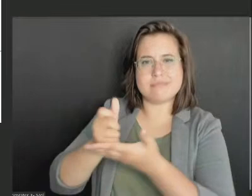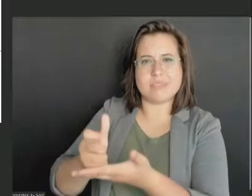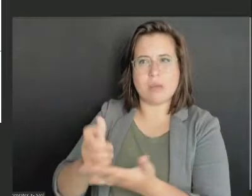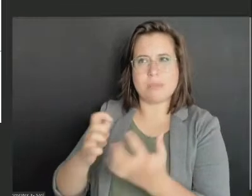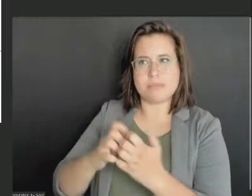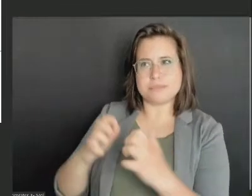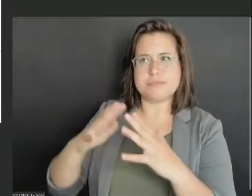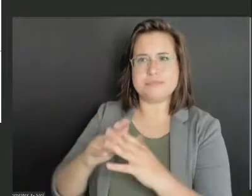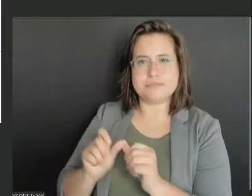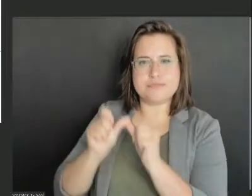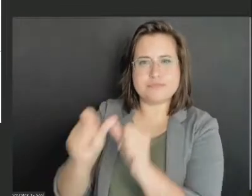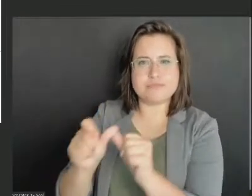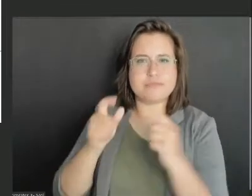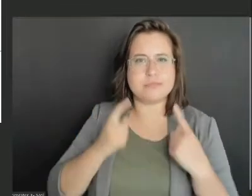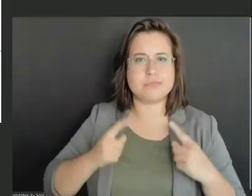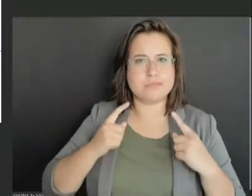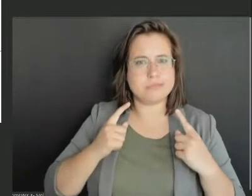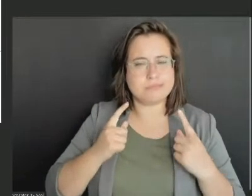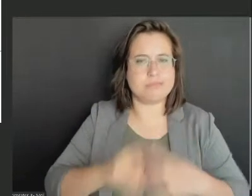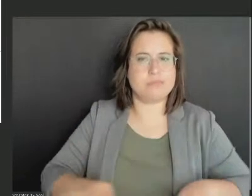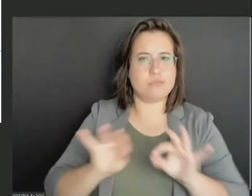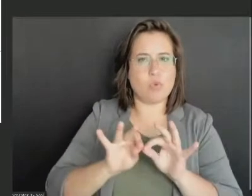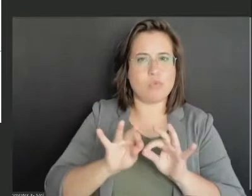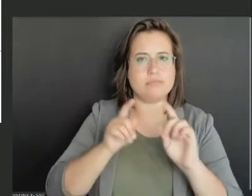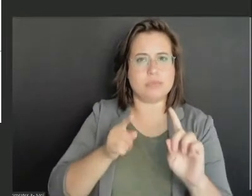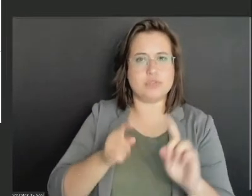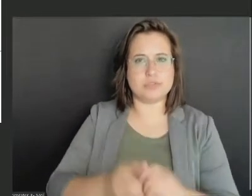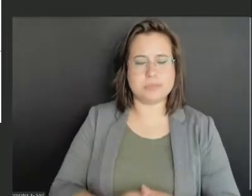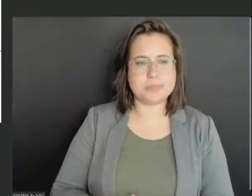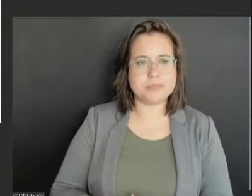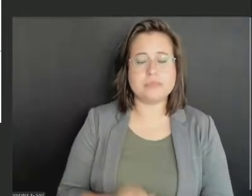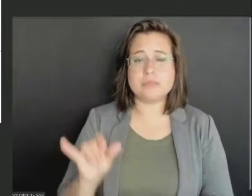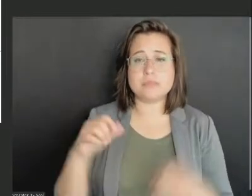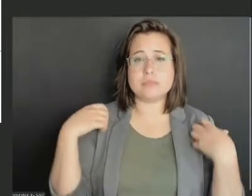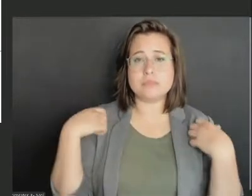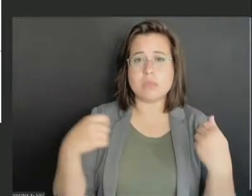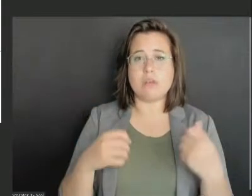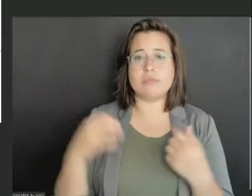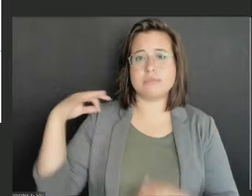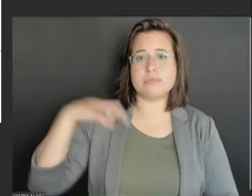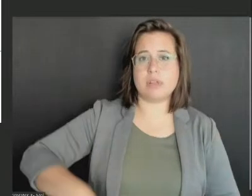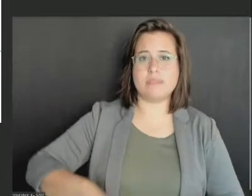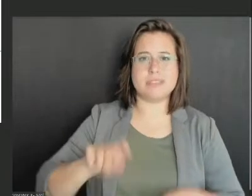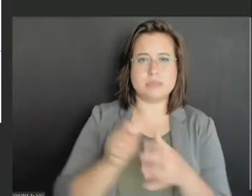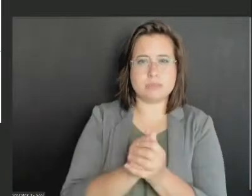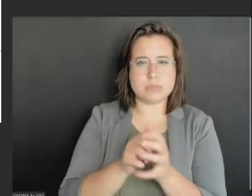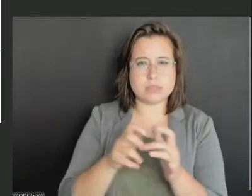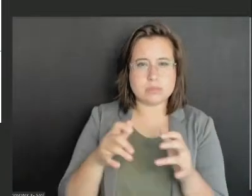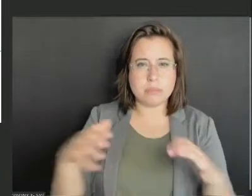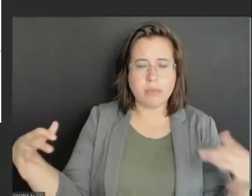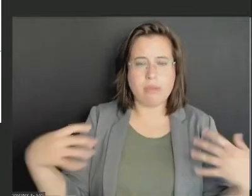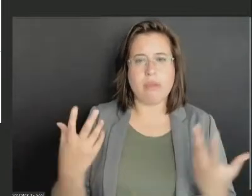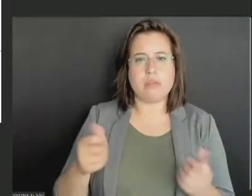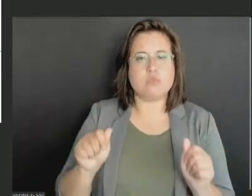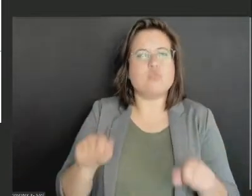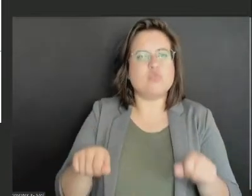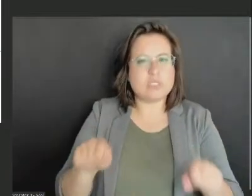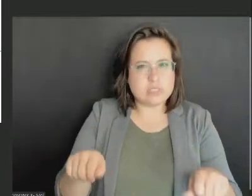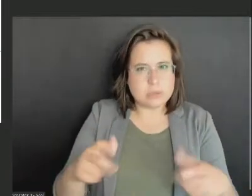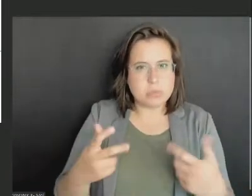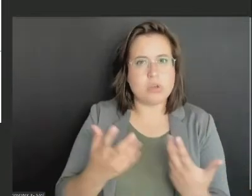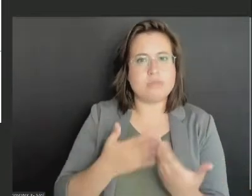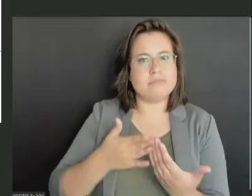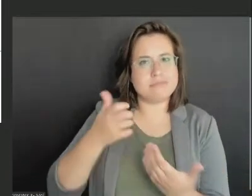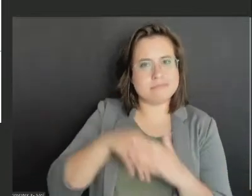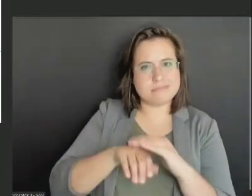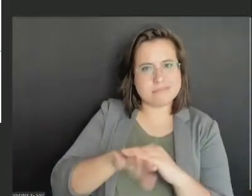We also must evaluate and expand essential health benefits to all people and create reasonable reimbursement for essential facilities that